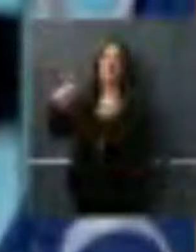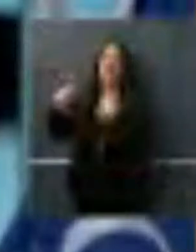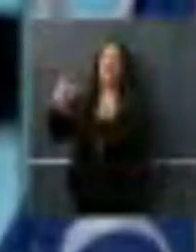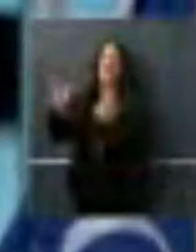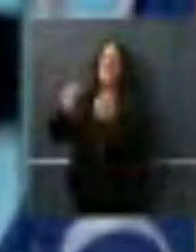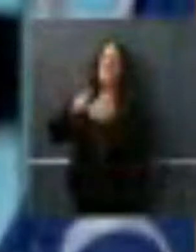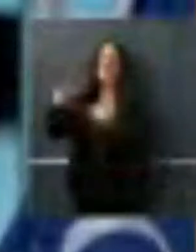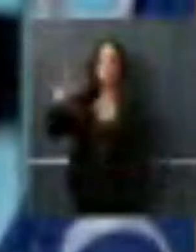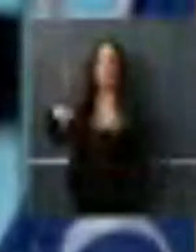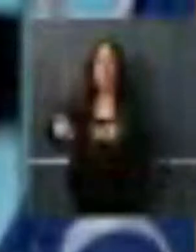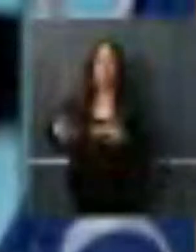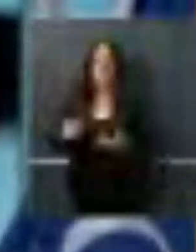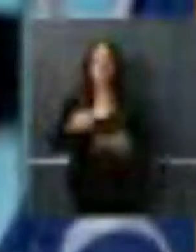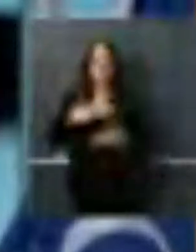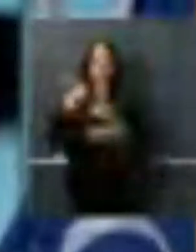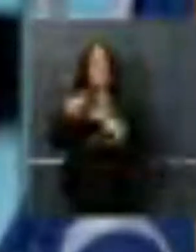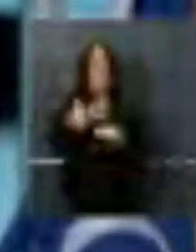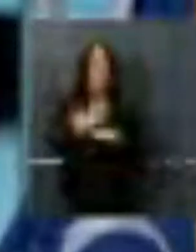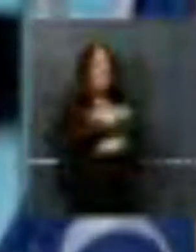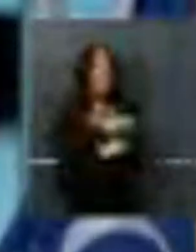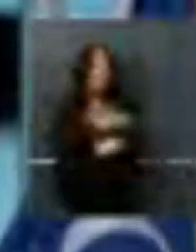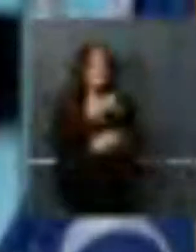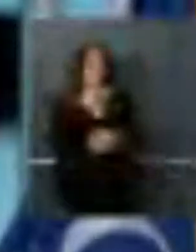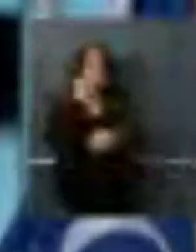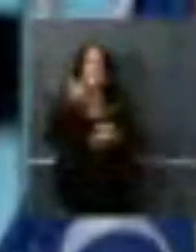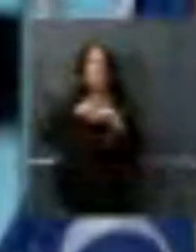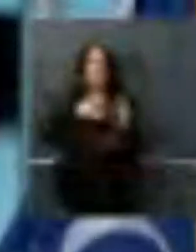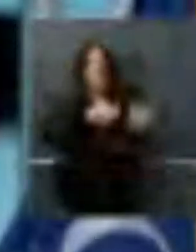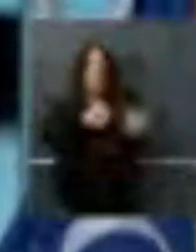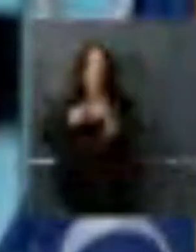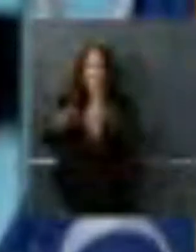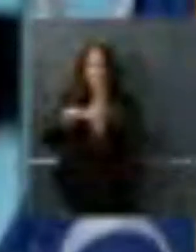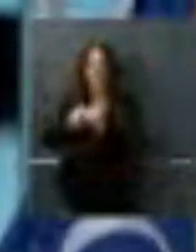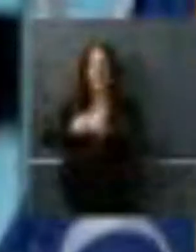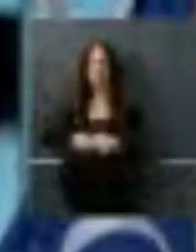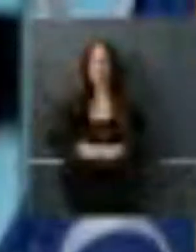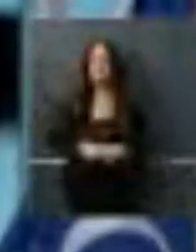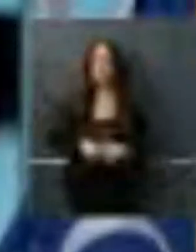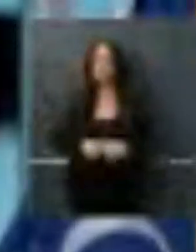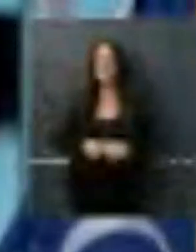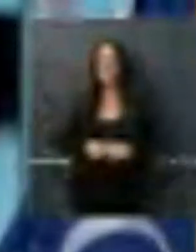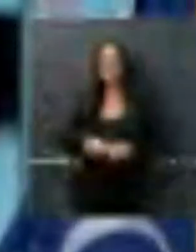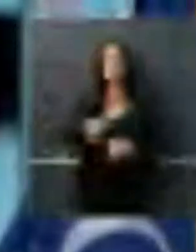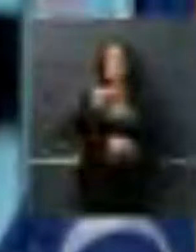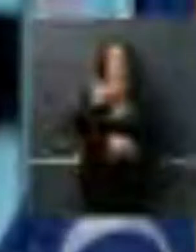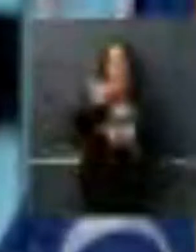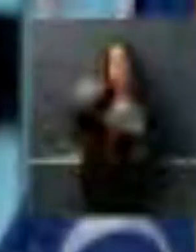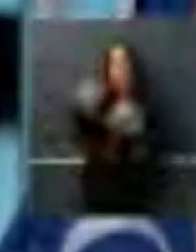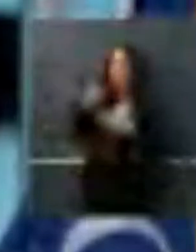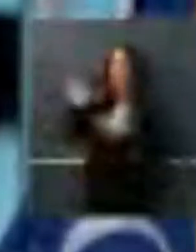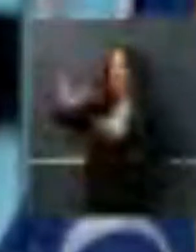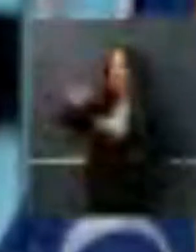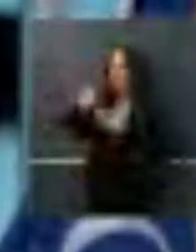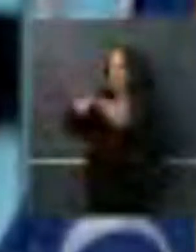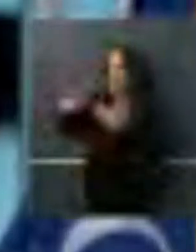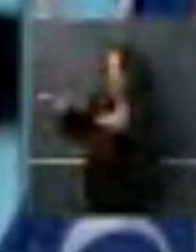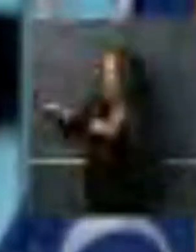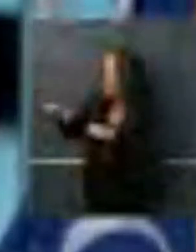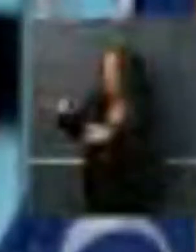Covered California. A lot of best practices we're taking from their call centers and other, our tax board. It's